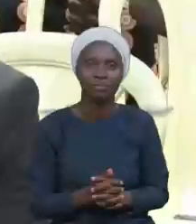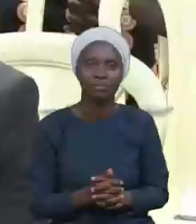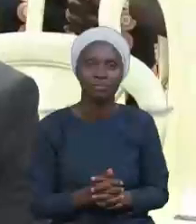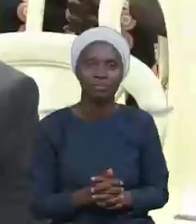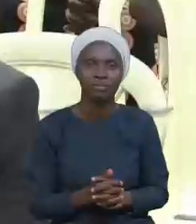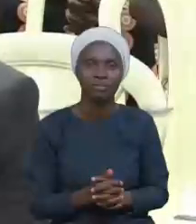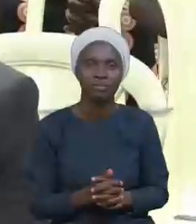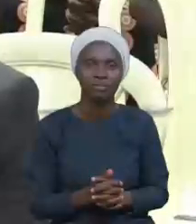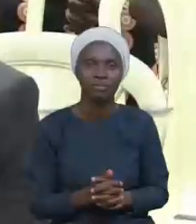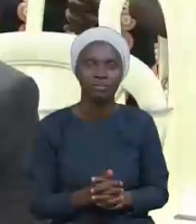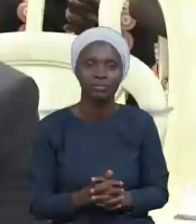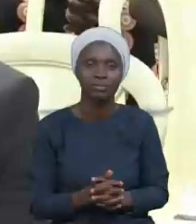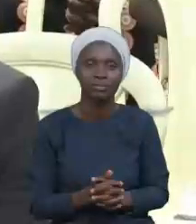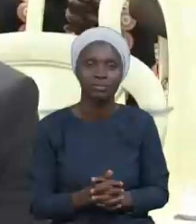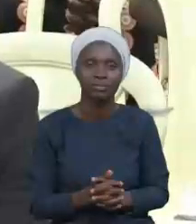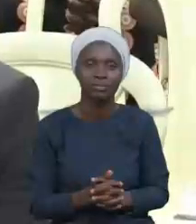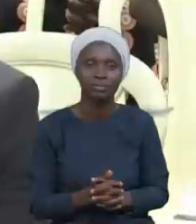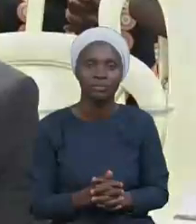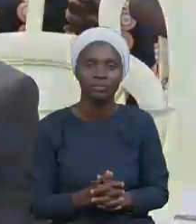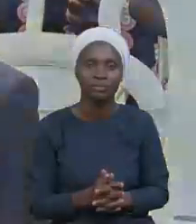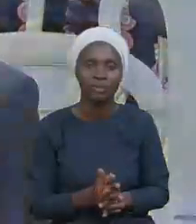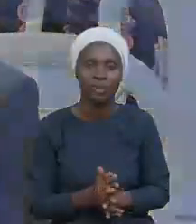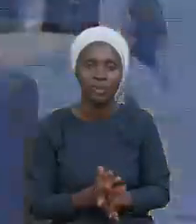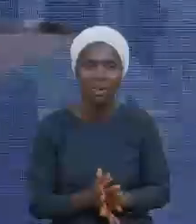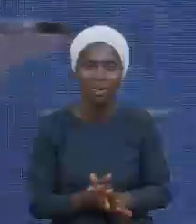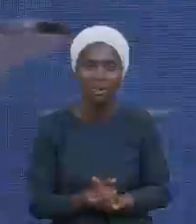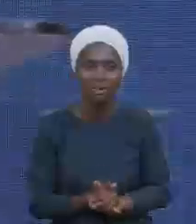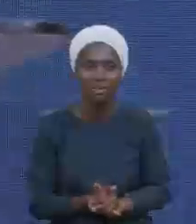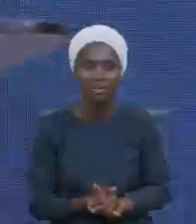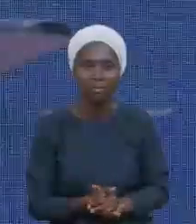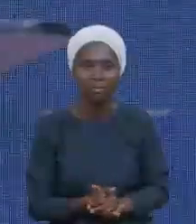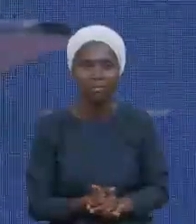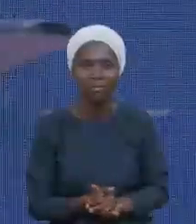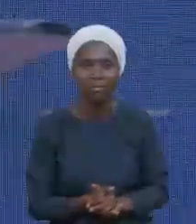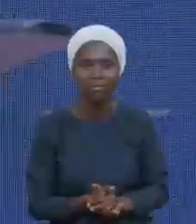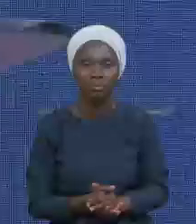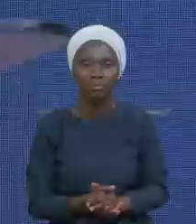Okay, let's quickly do quick. All four.